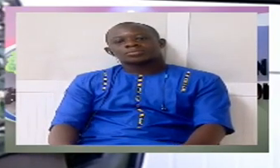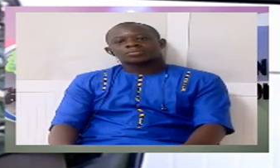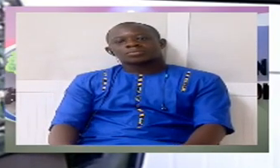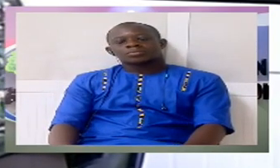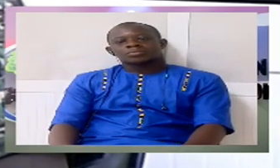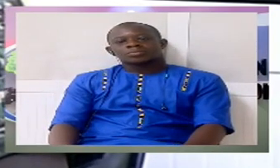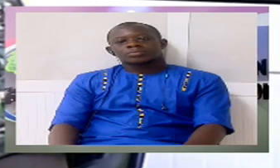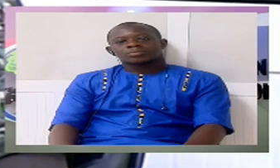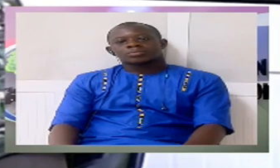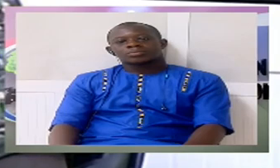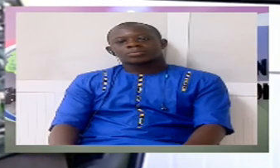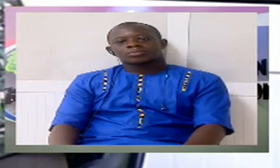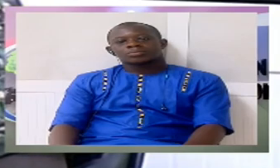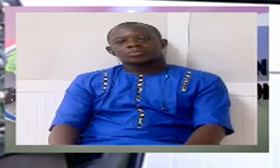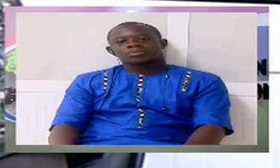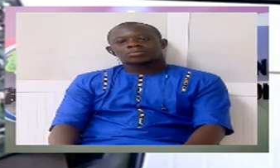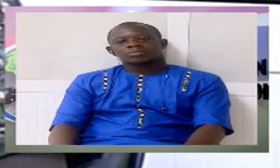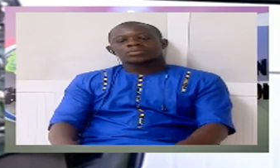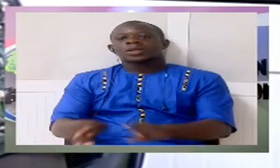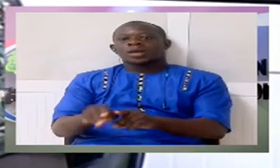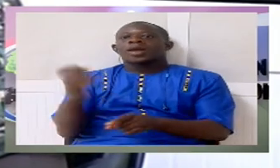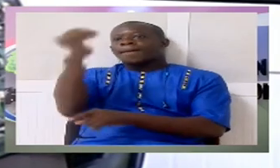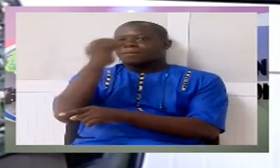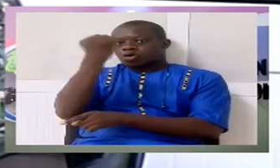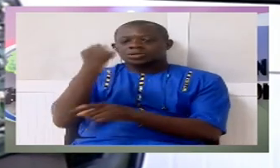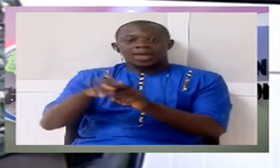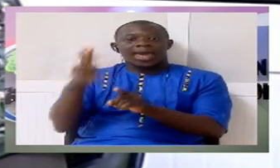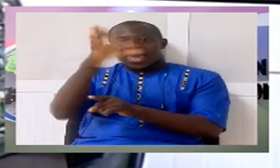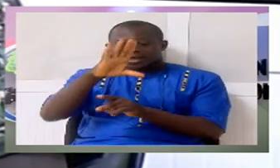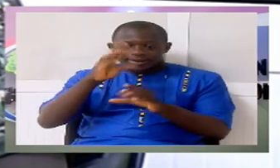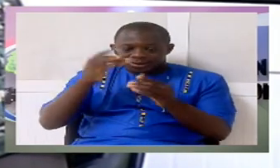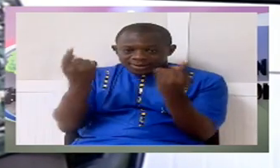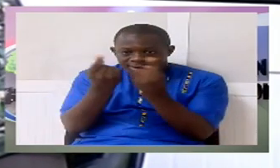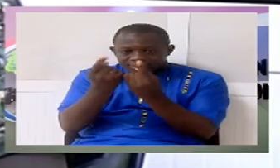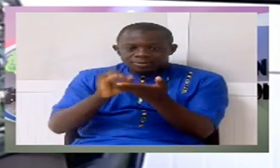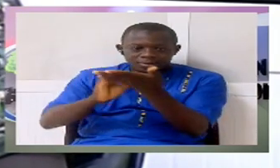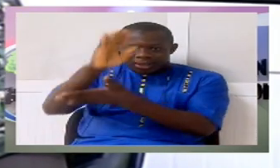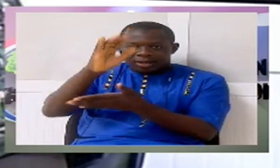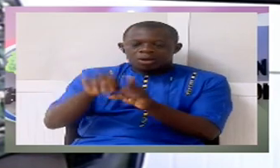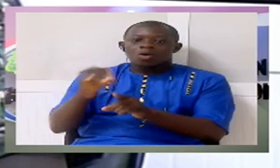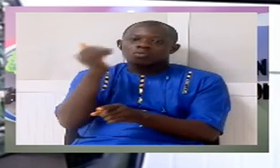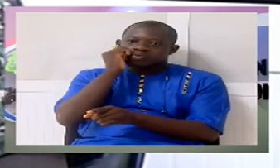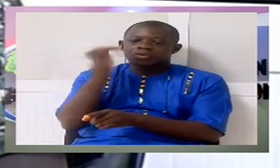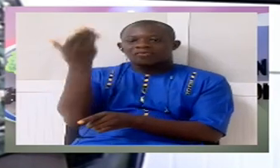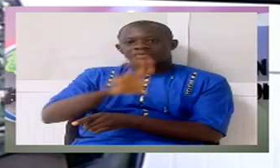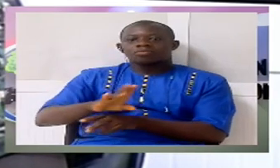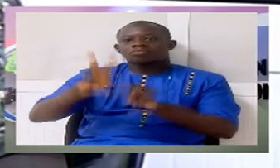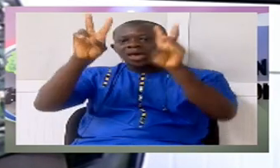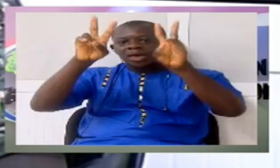Umpa mom any message bu ndoy rek ko jël ci mom. Umpa, whatever message you give is always taken from